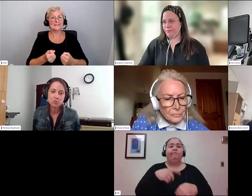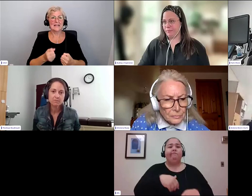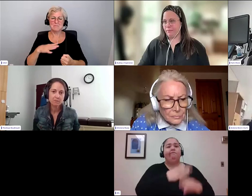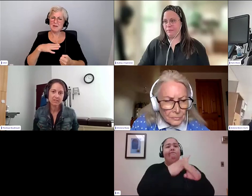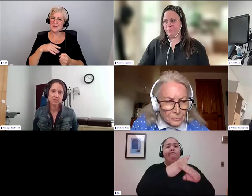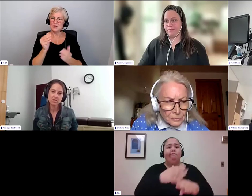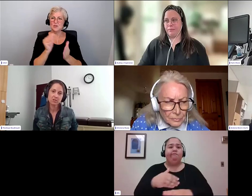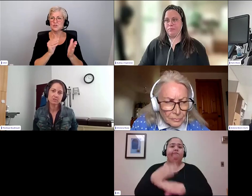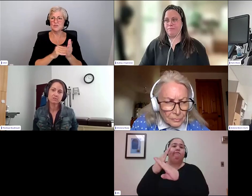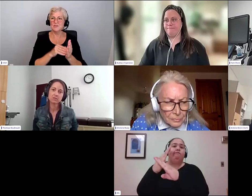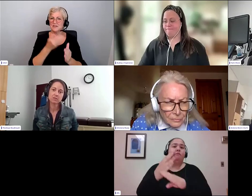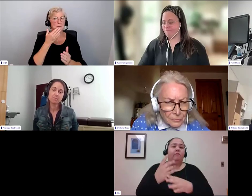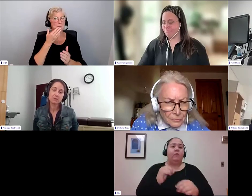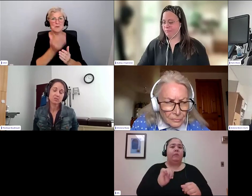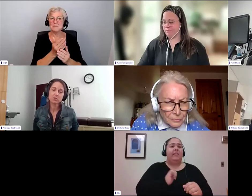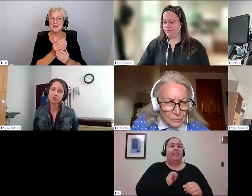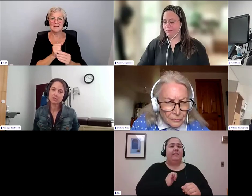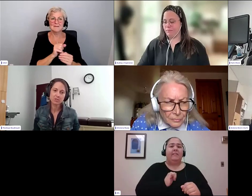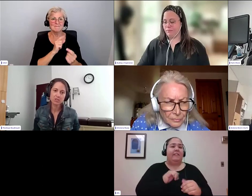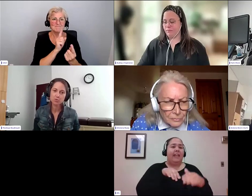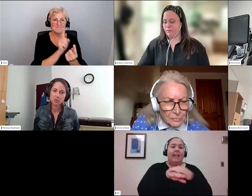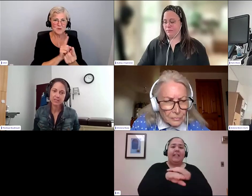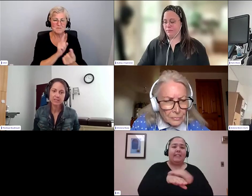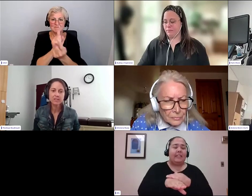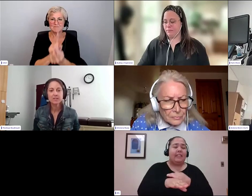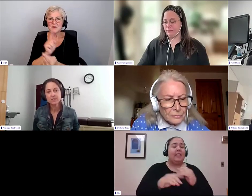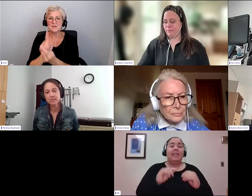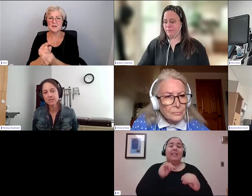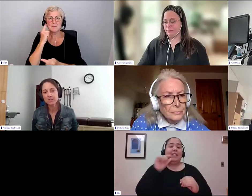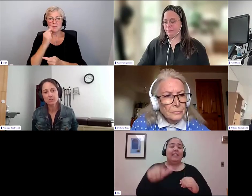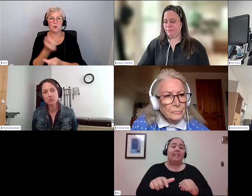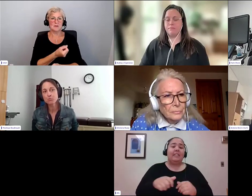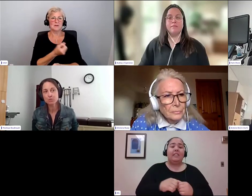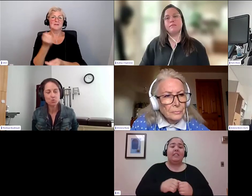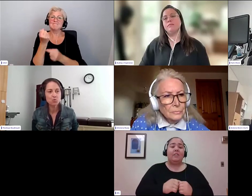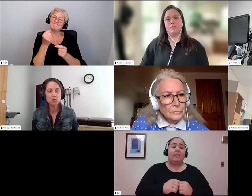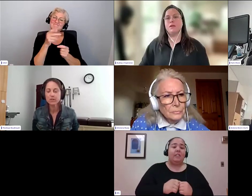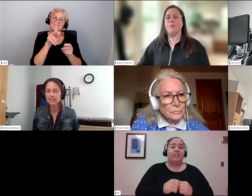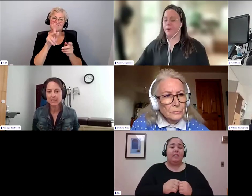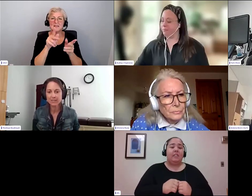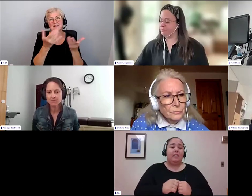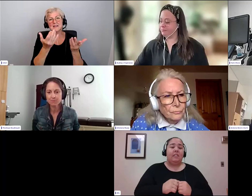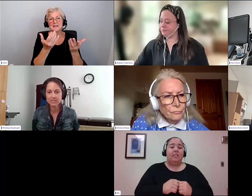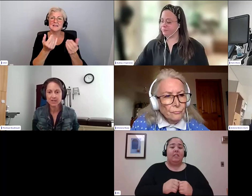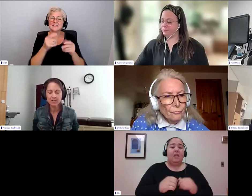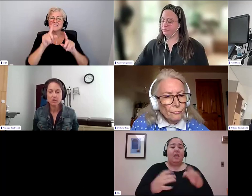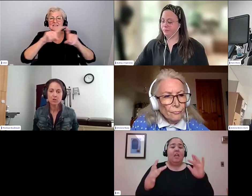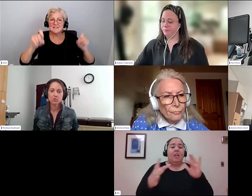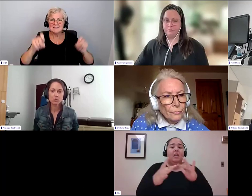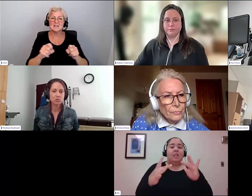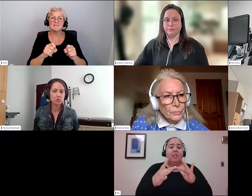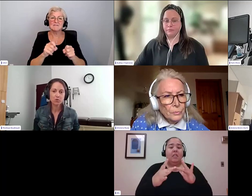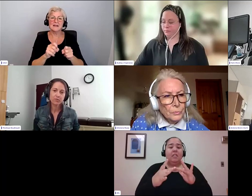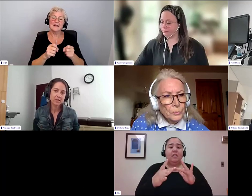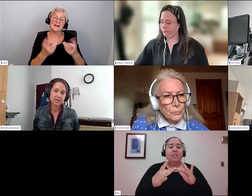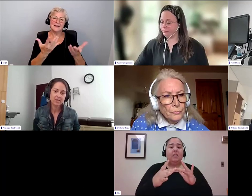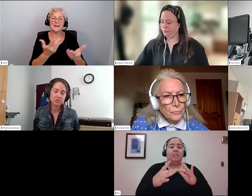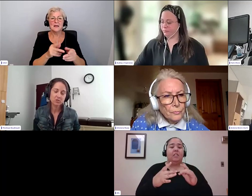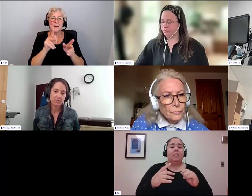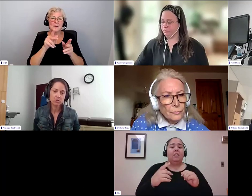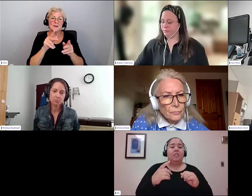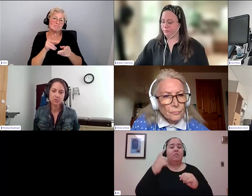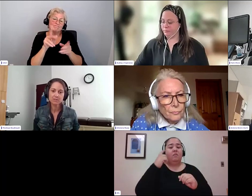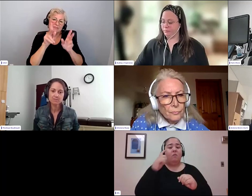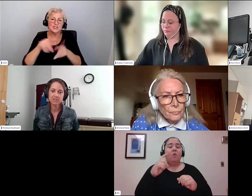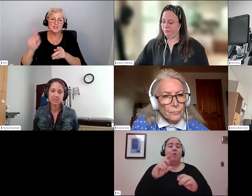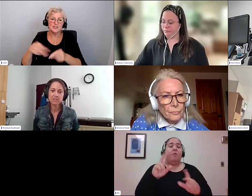healthcare, were not necessarily well reached by the healthcare community in the hospitals, the medical